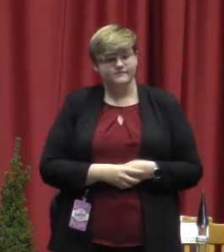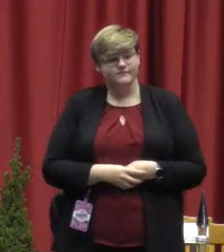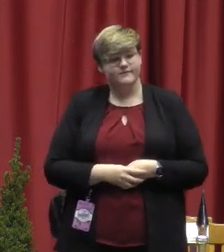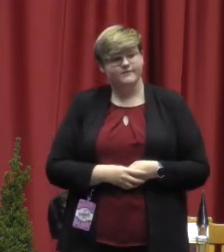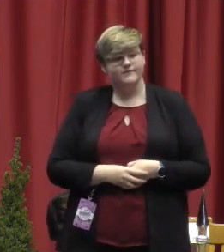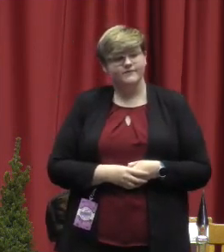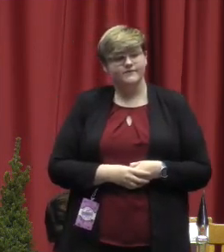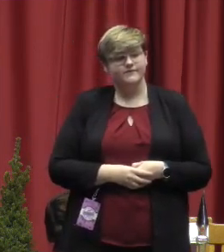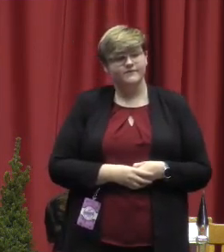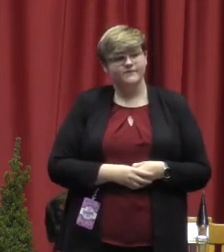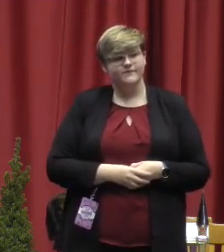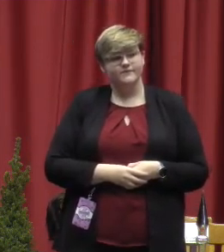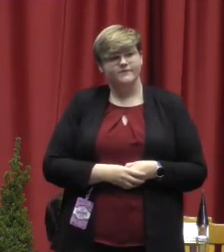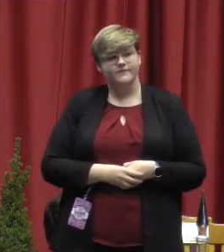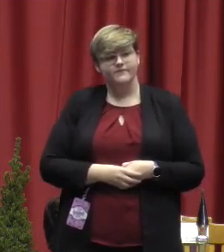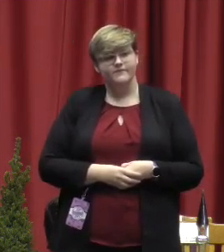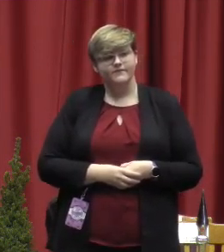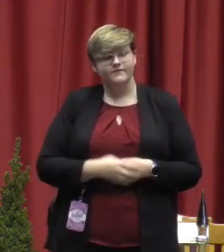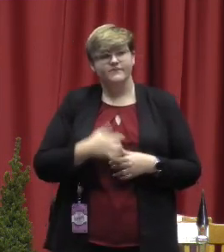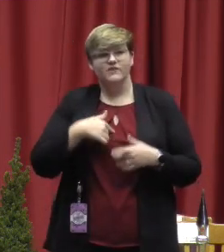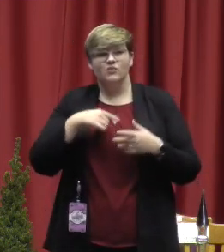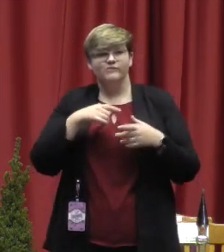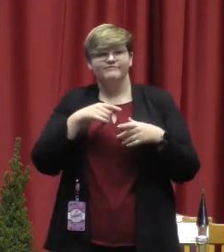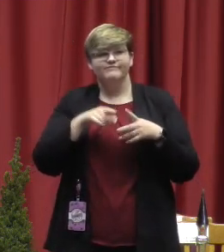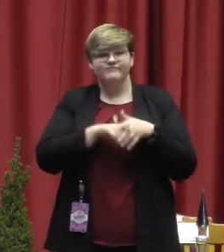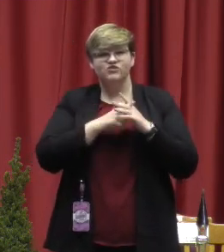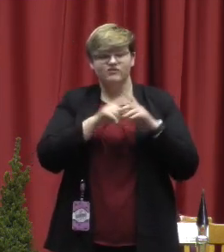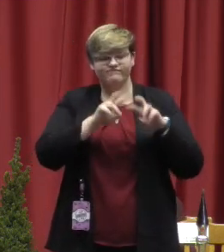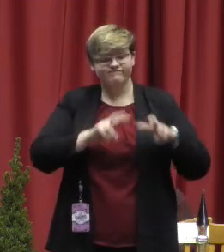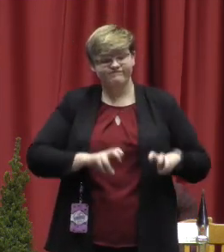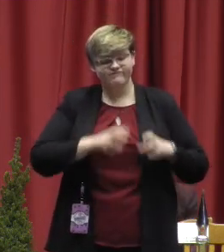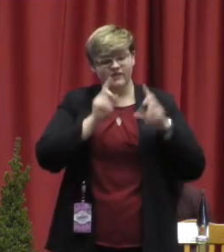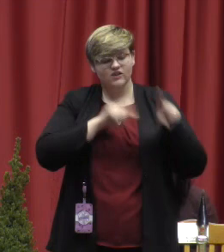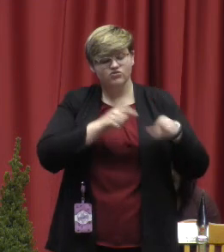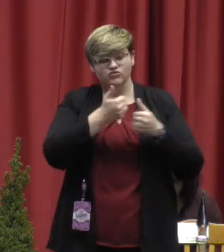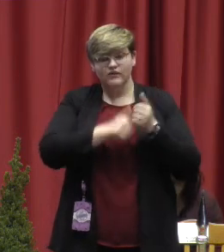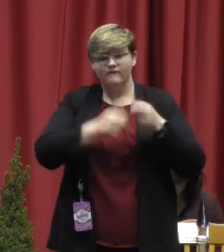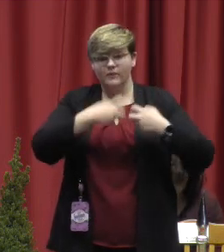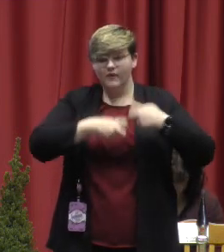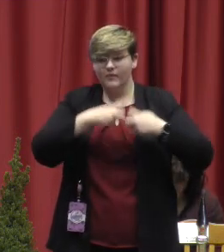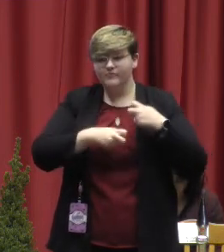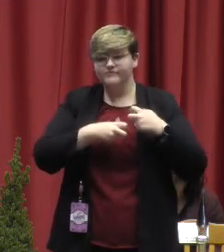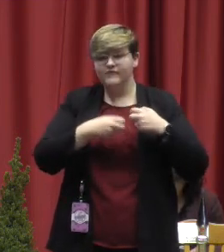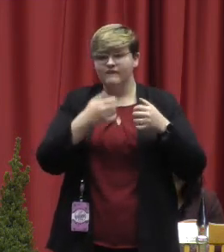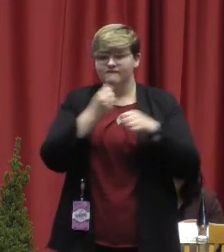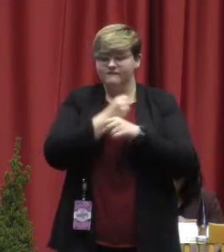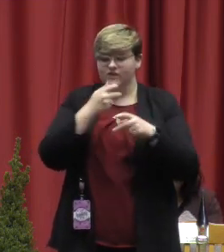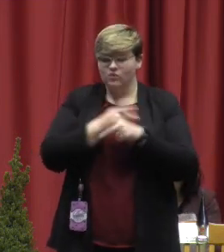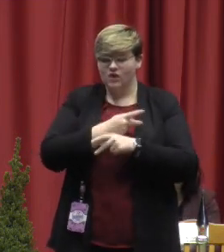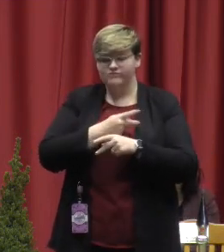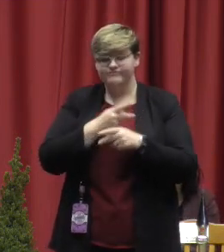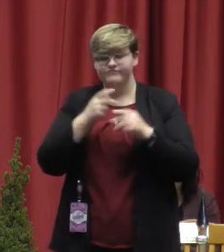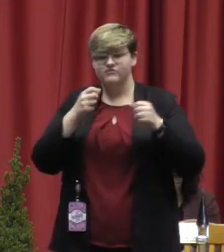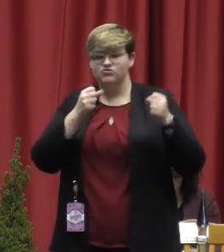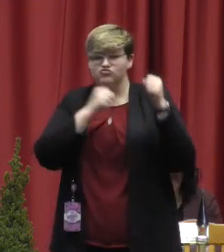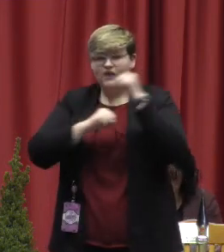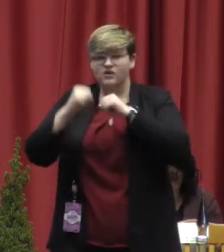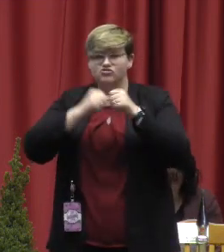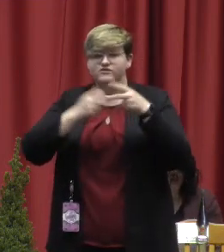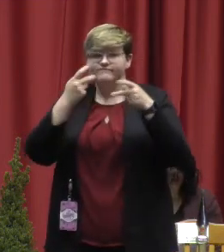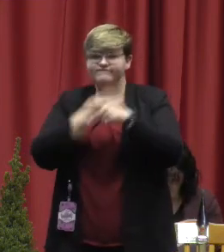We did not start knowing the answer to every problem. In fact, we took on challenges that many determined impossible to